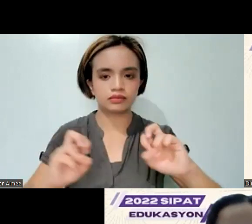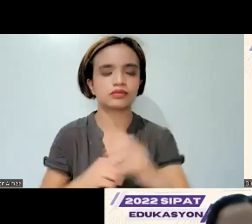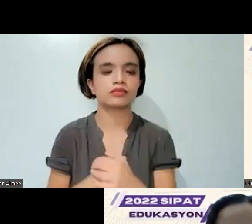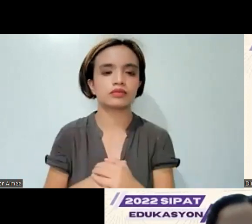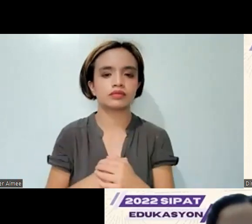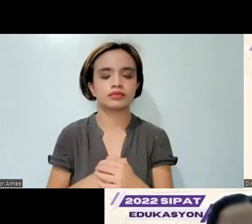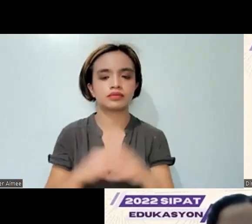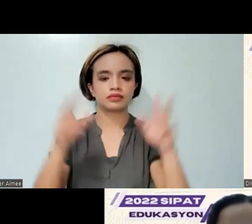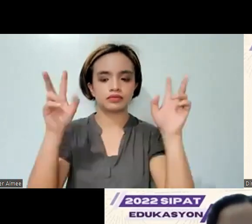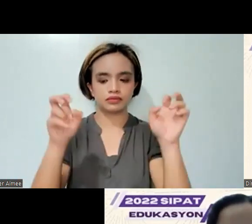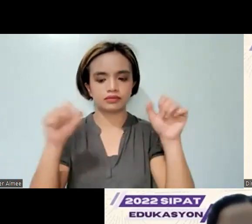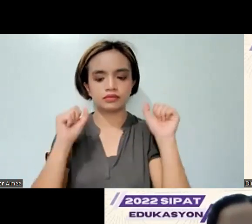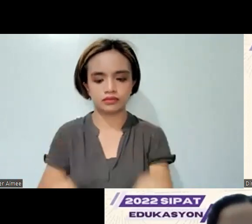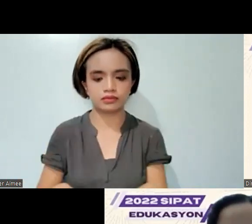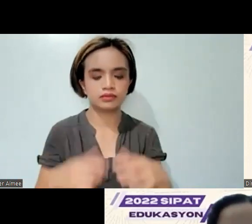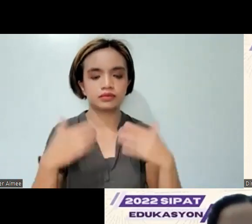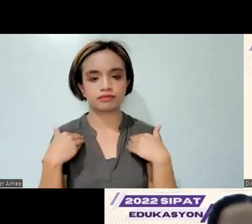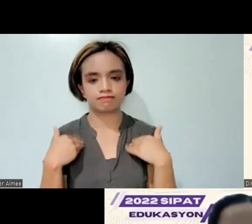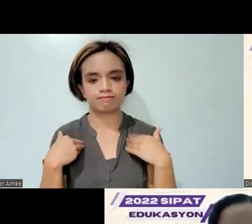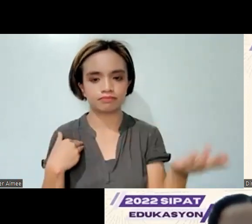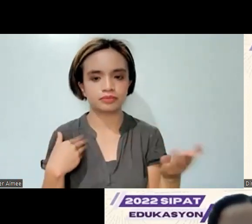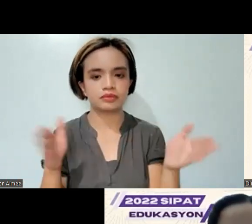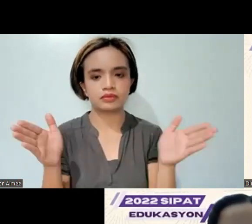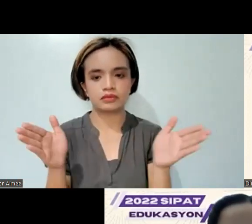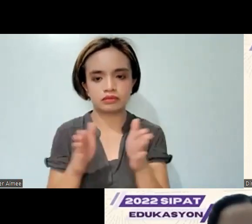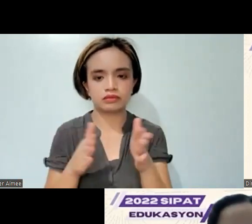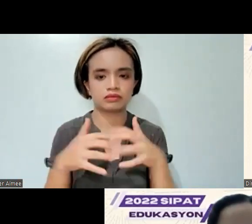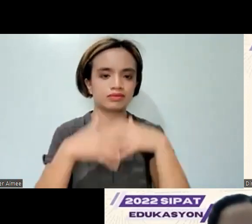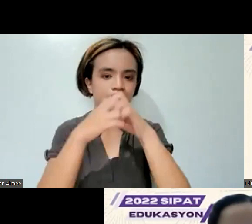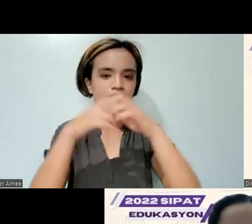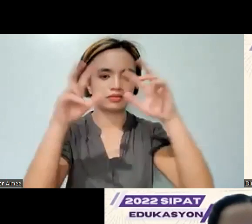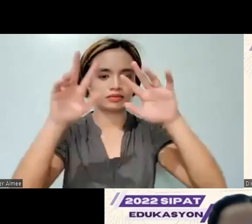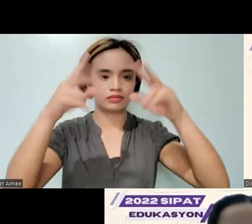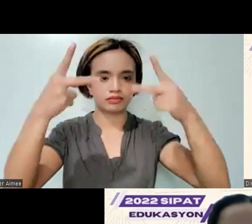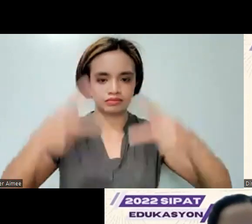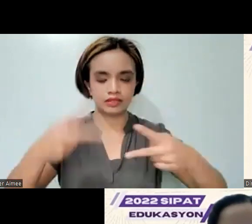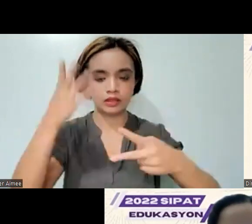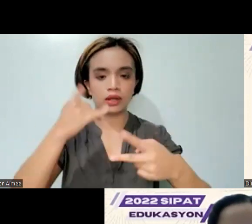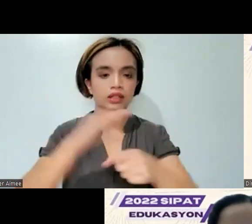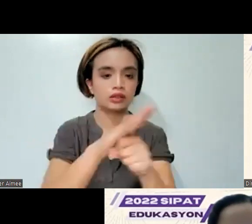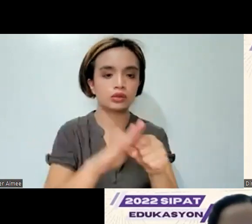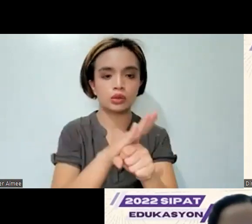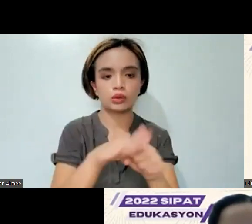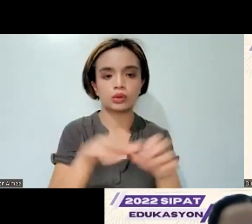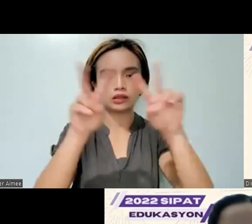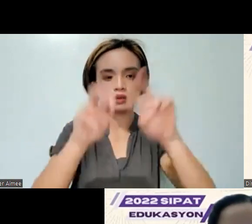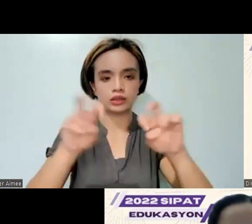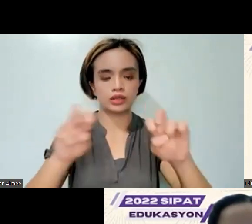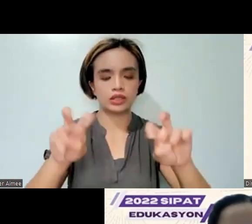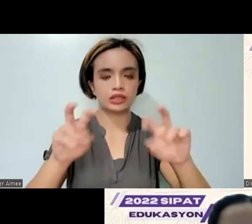particular topic, and then we can build on this small database so that local researchers would have access